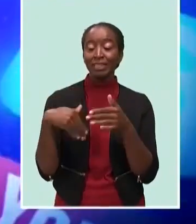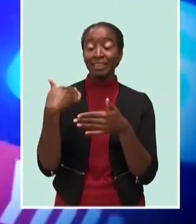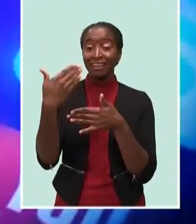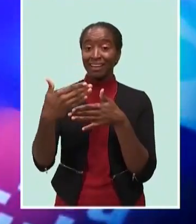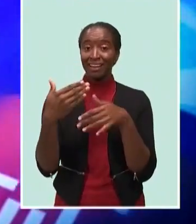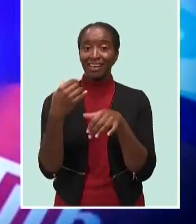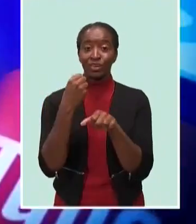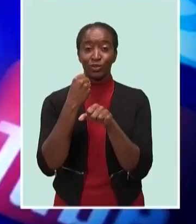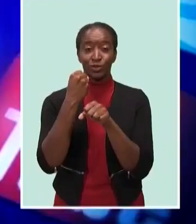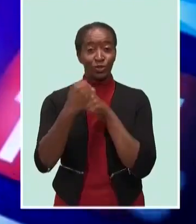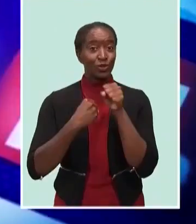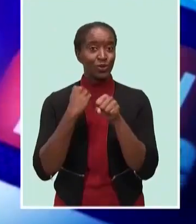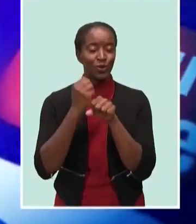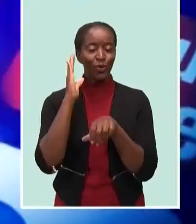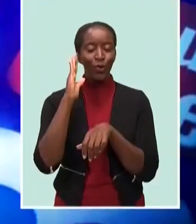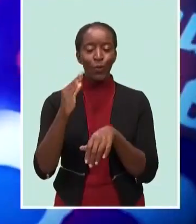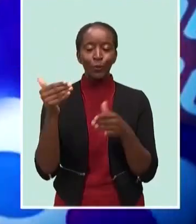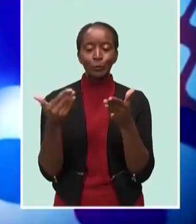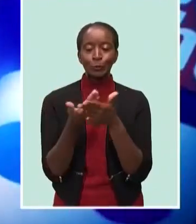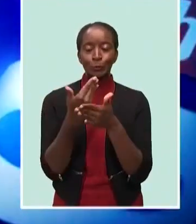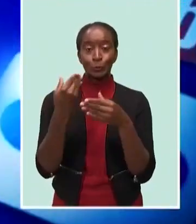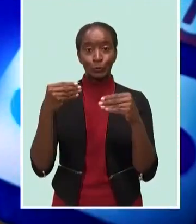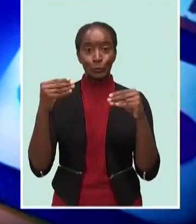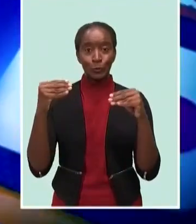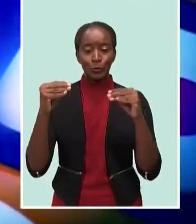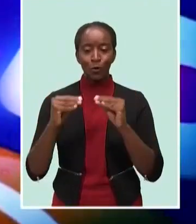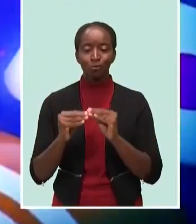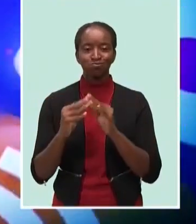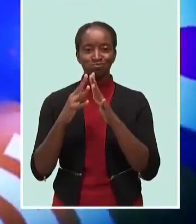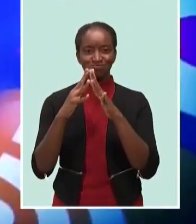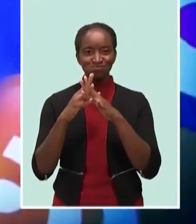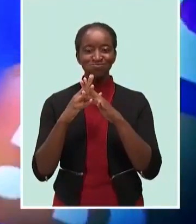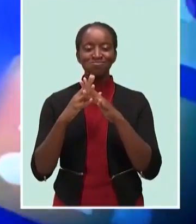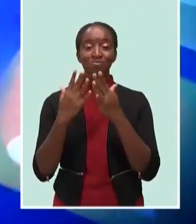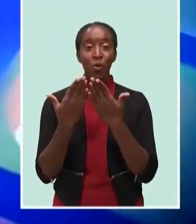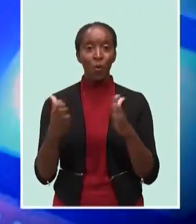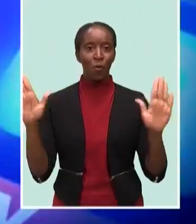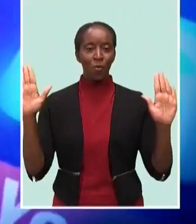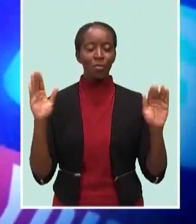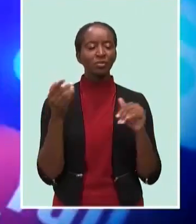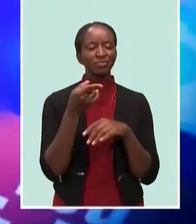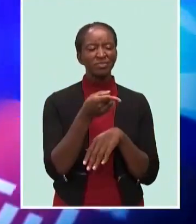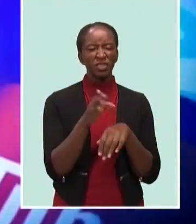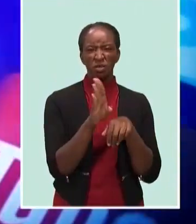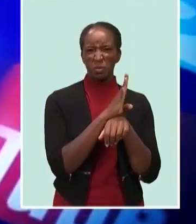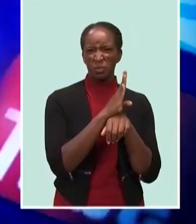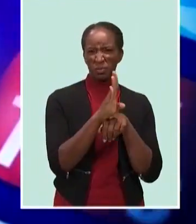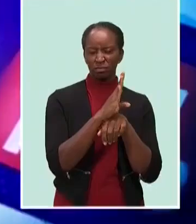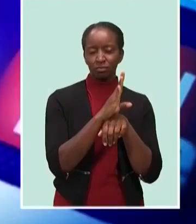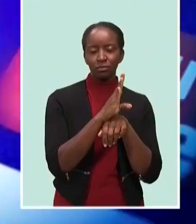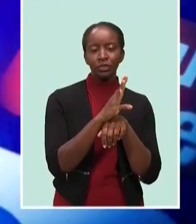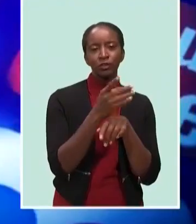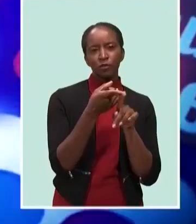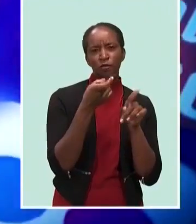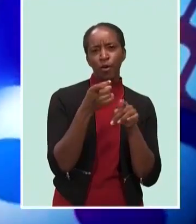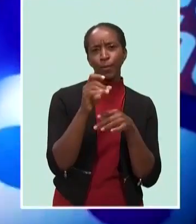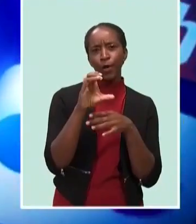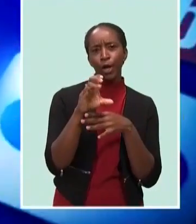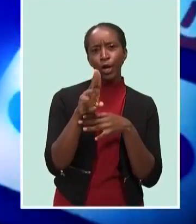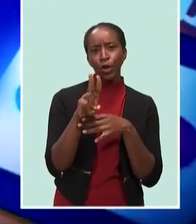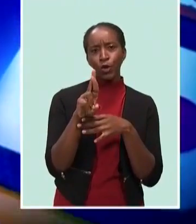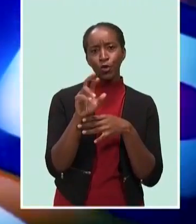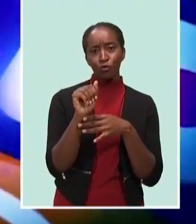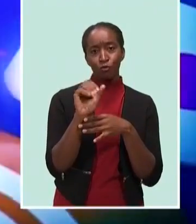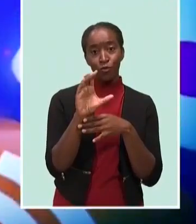recruitment process should begin shortly. It's owned by a Curacao-based company, and the investment has been described as a sign that